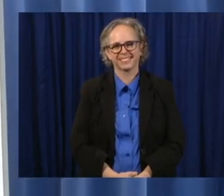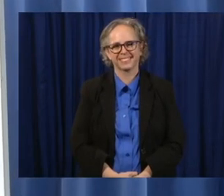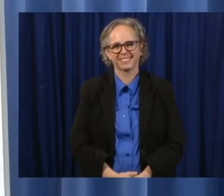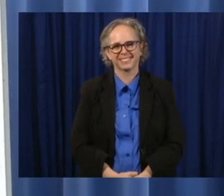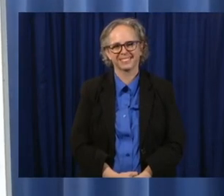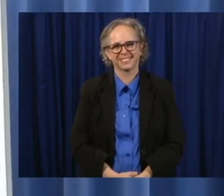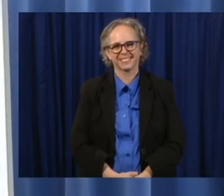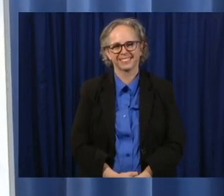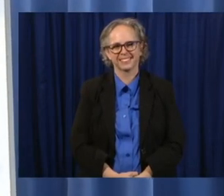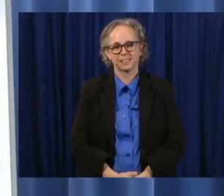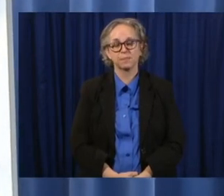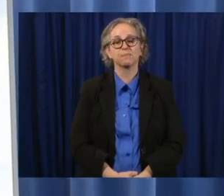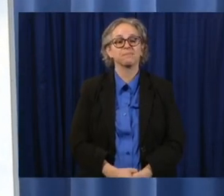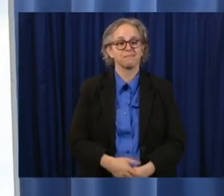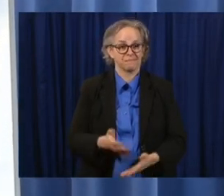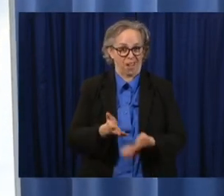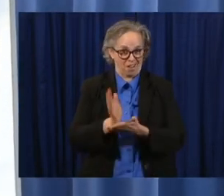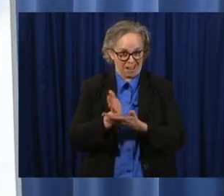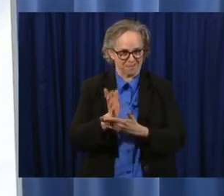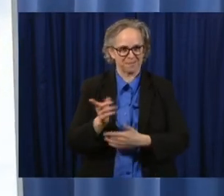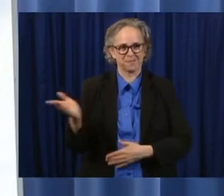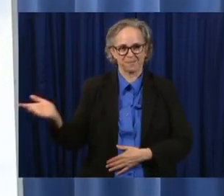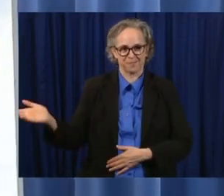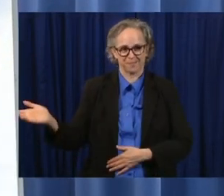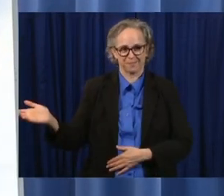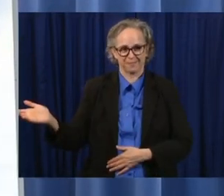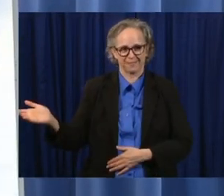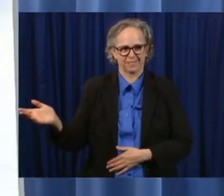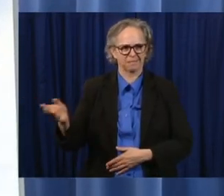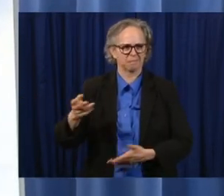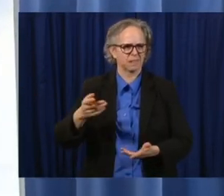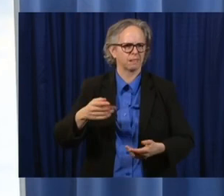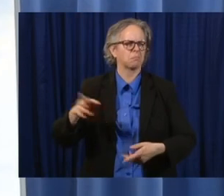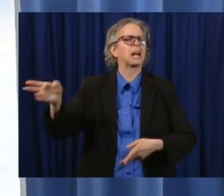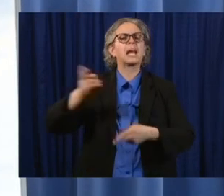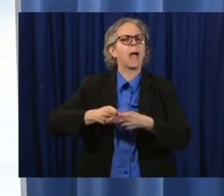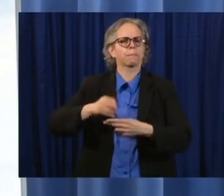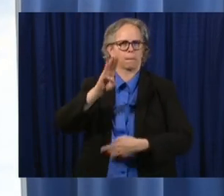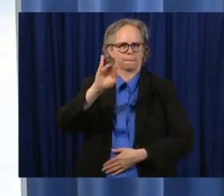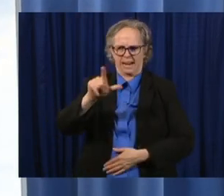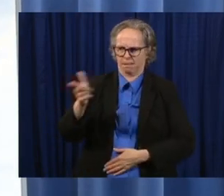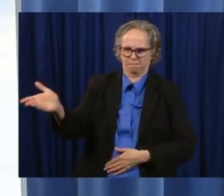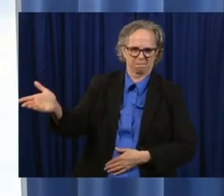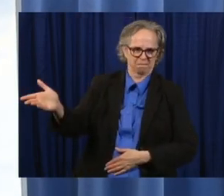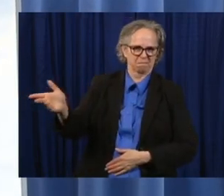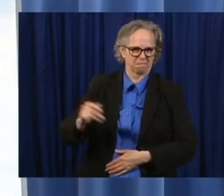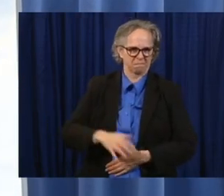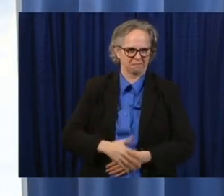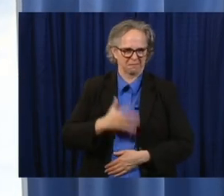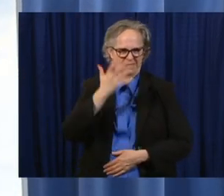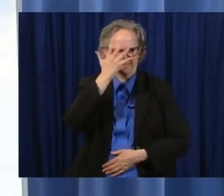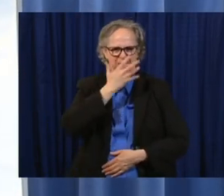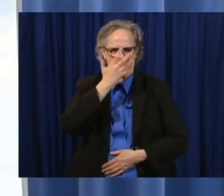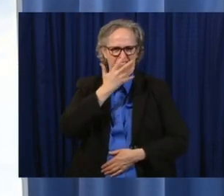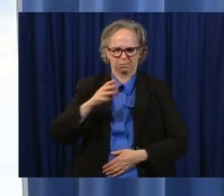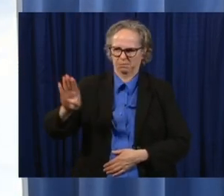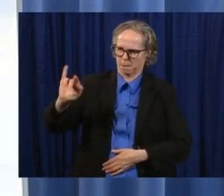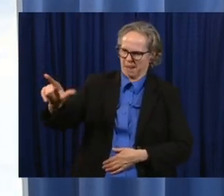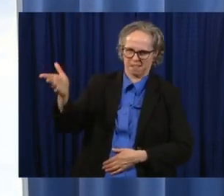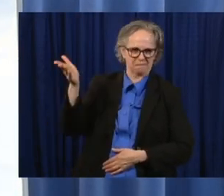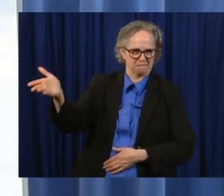okay, we're going to call, we got a guy by the name of Bill, and I placed him in the center of the board